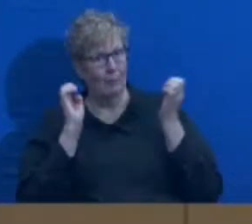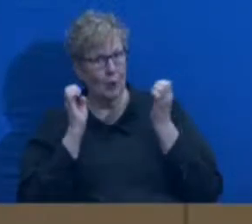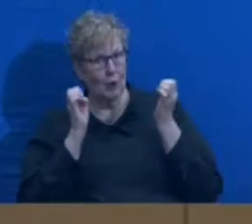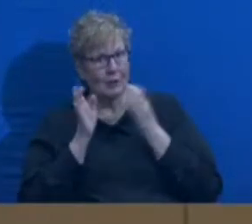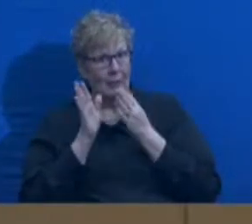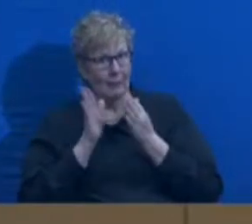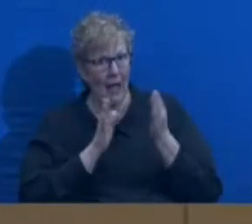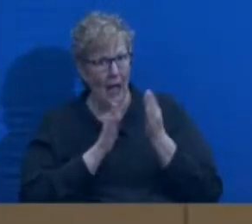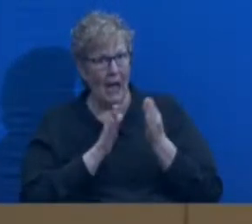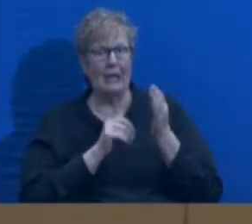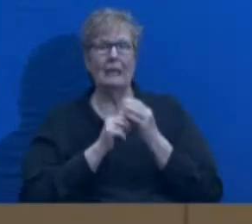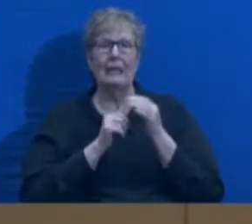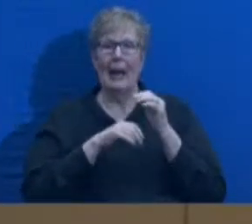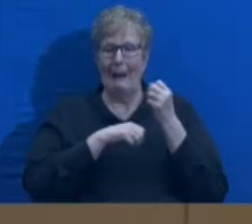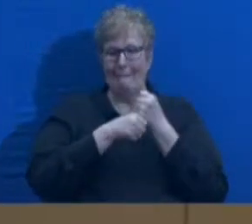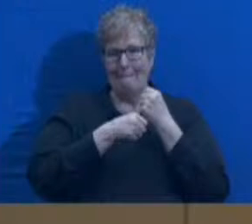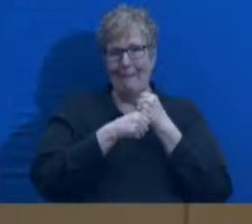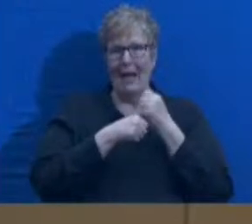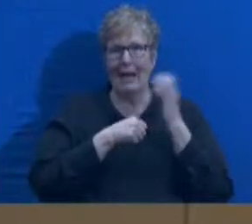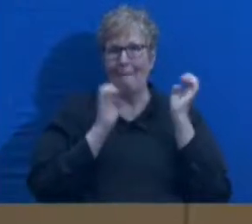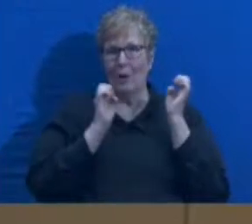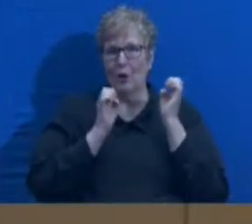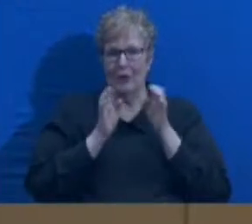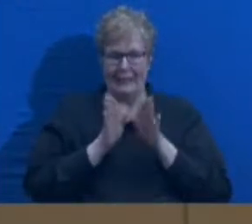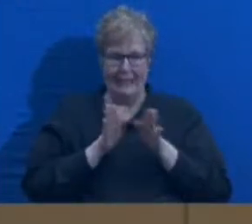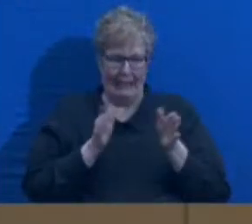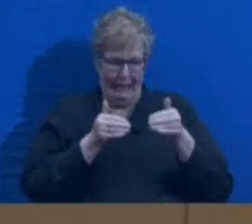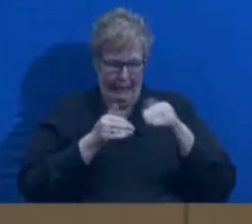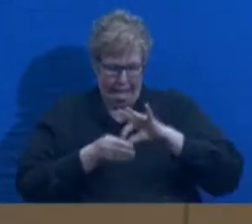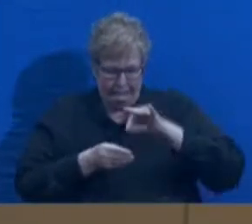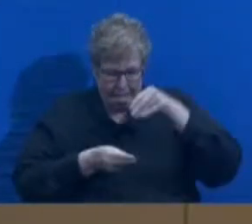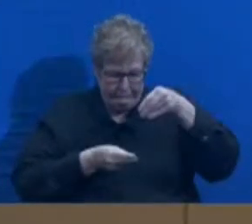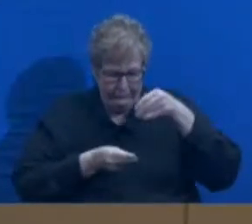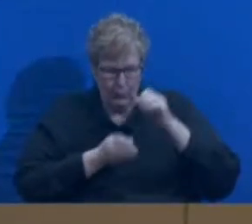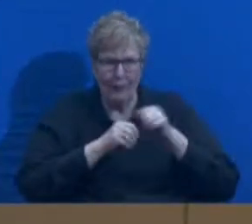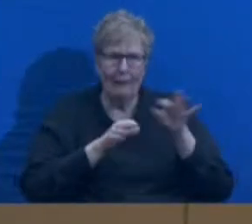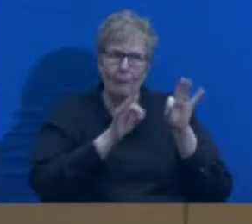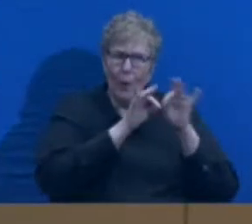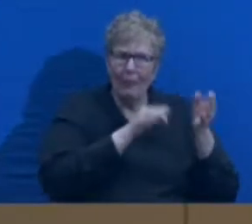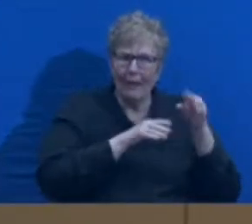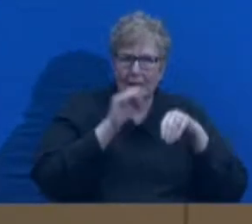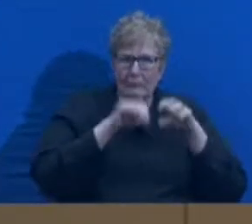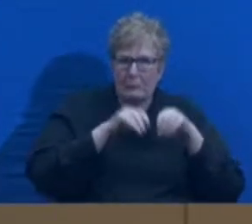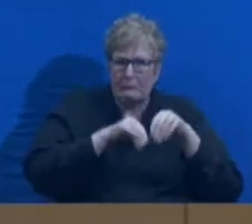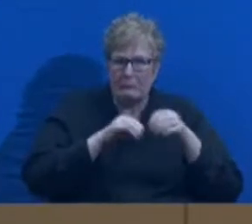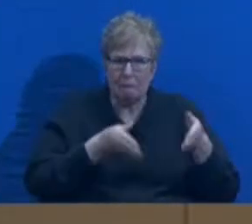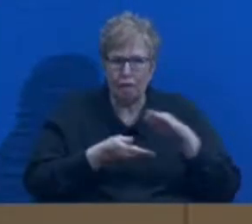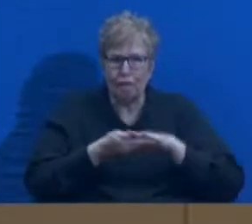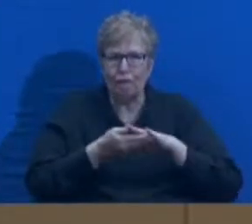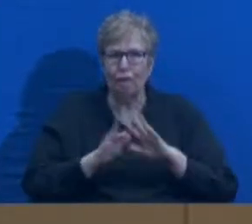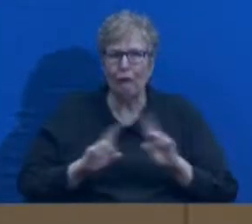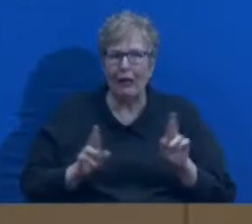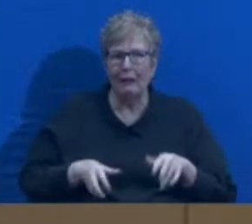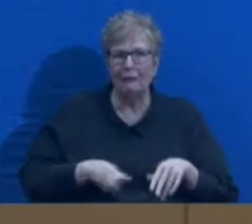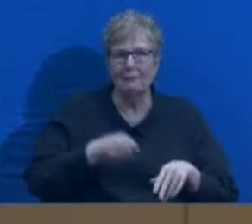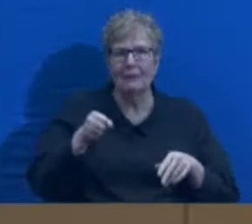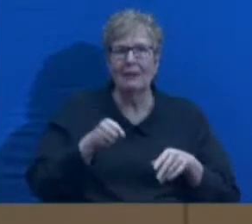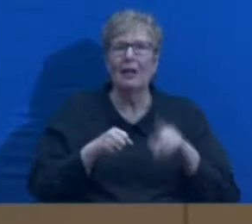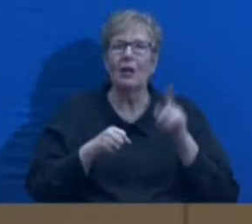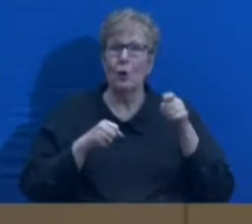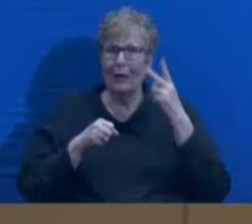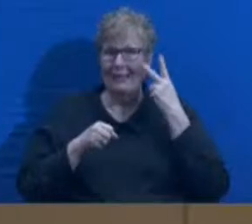and building an emergency kit with essentials. More information about ways to get prepared can be found at